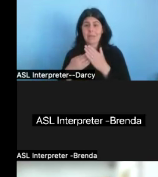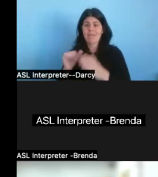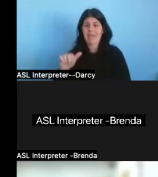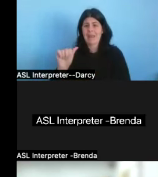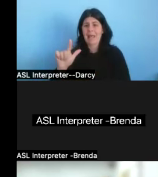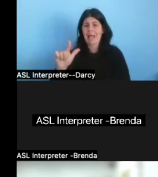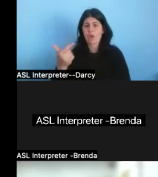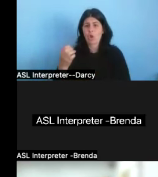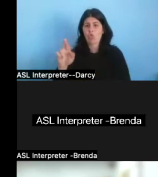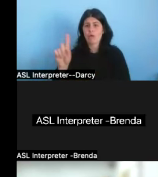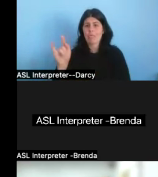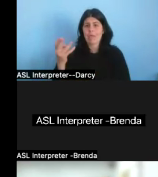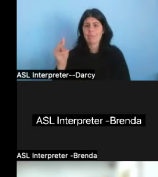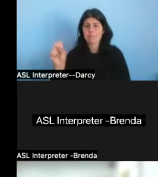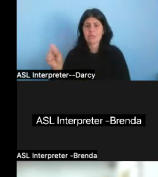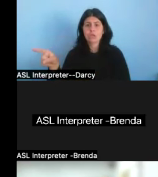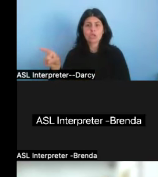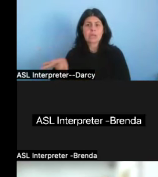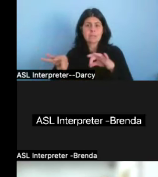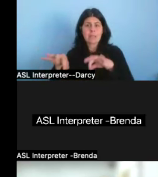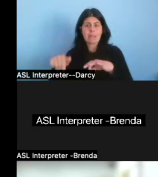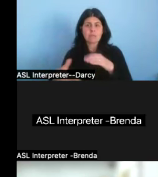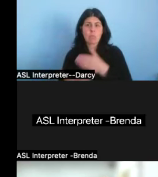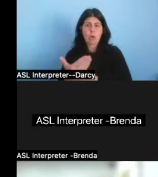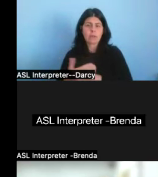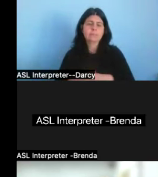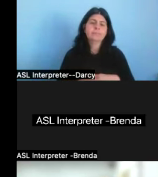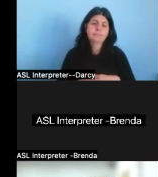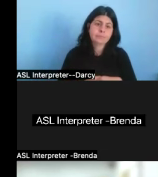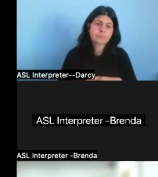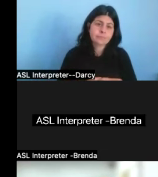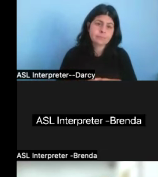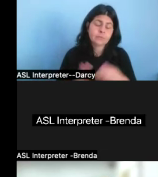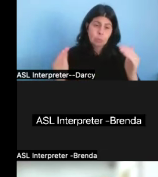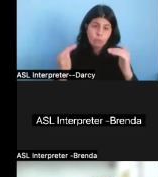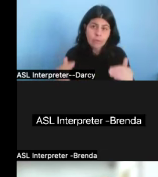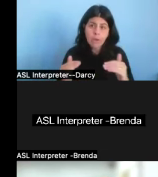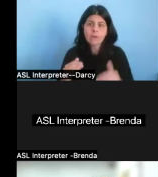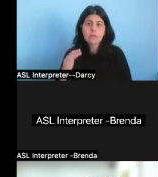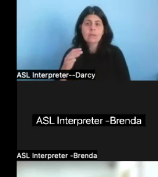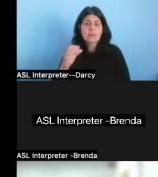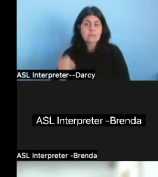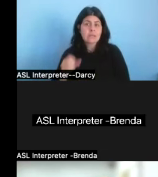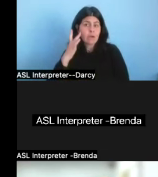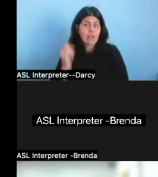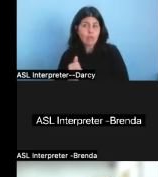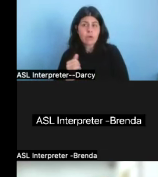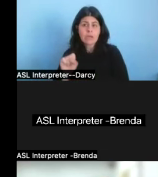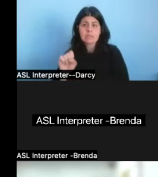she explained this morning. So moving on, the Southern California Seismic